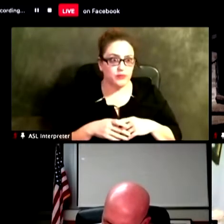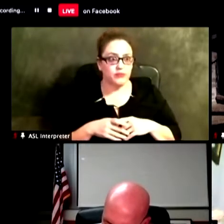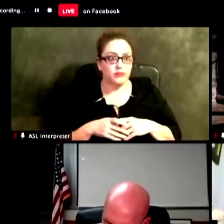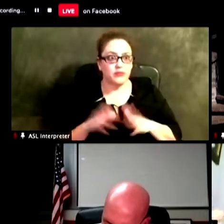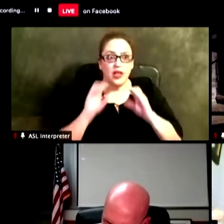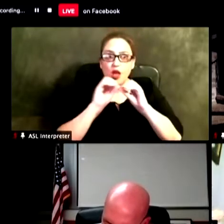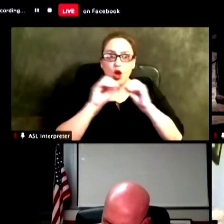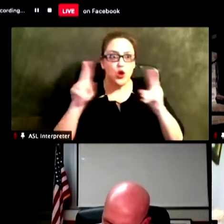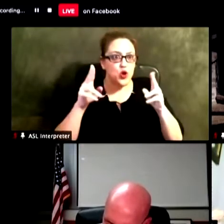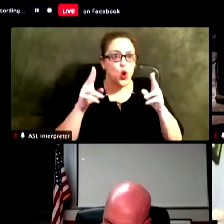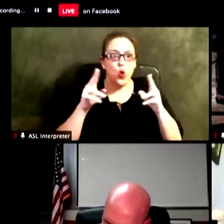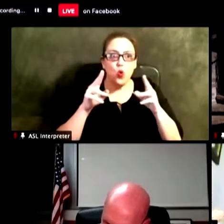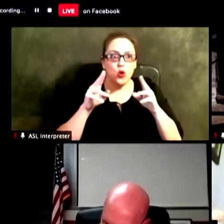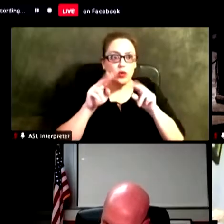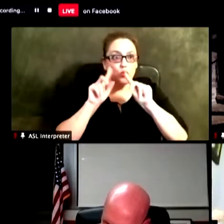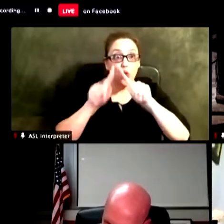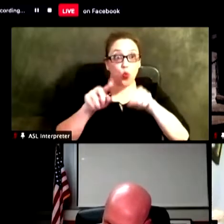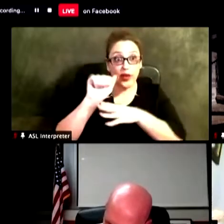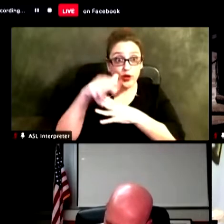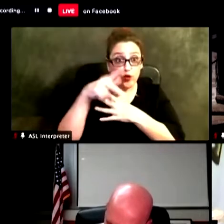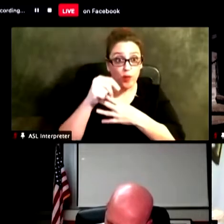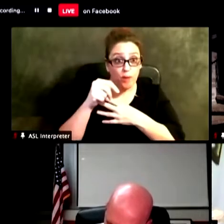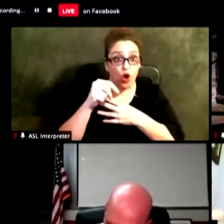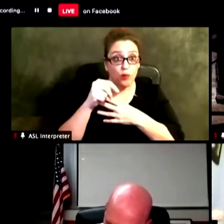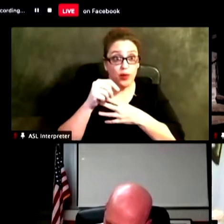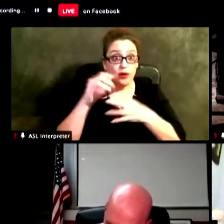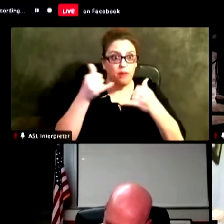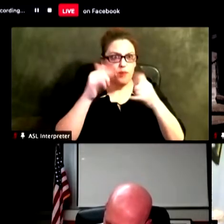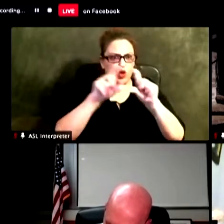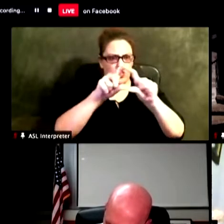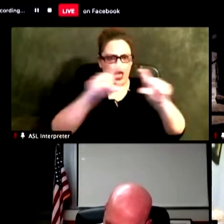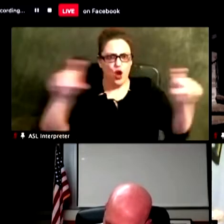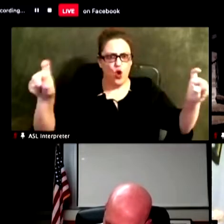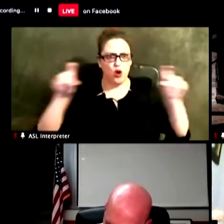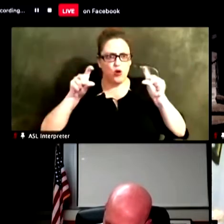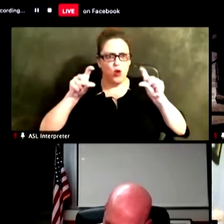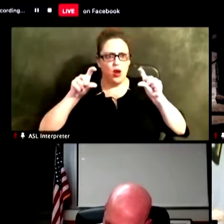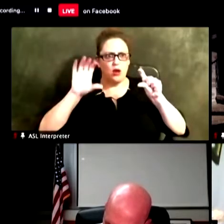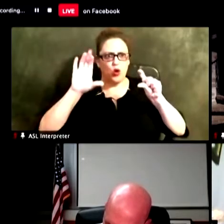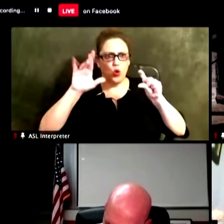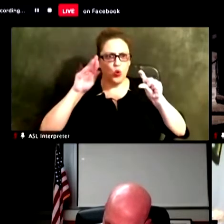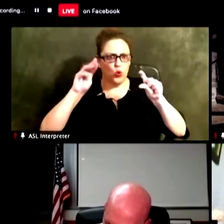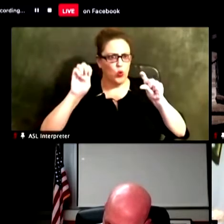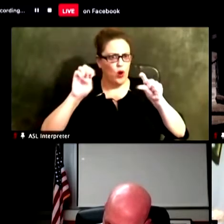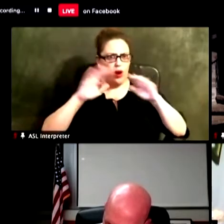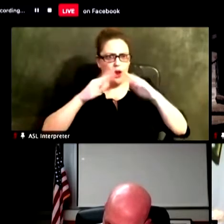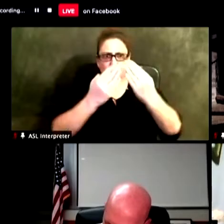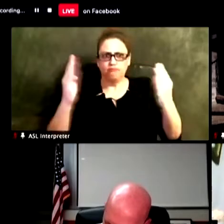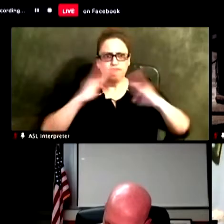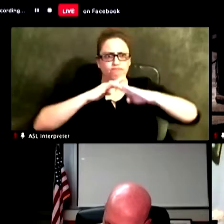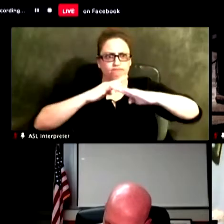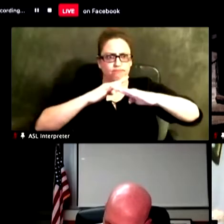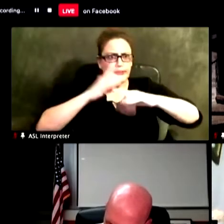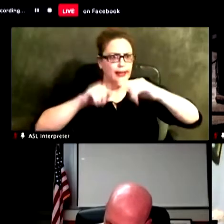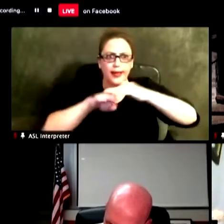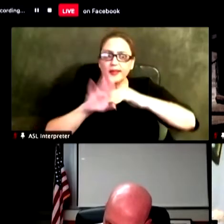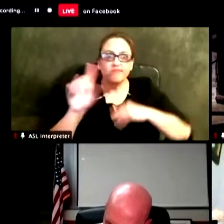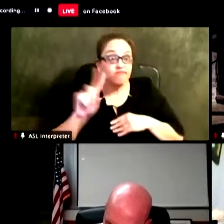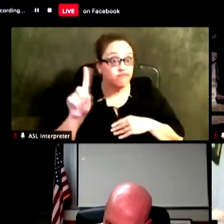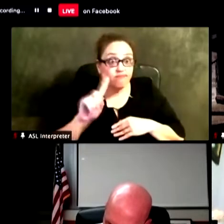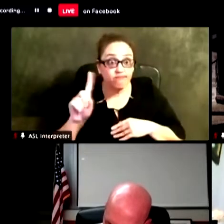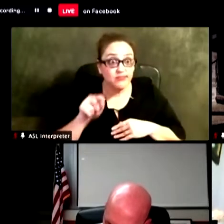a crime scene by the police. He was actually brought back over there from the University of North Psychiatric Institute